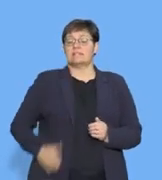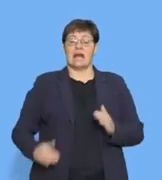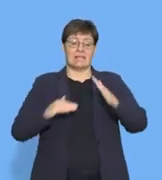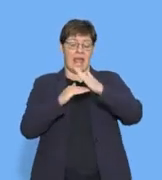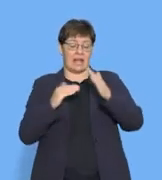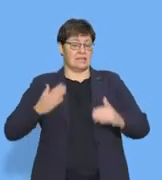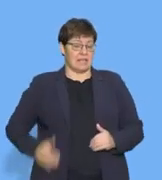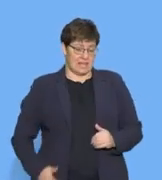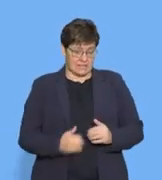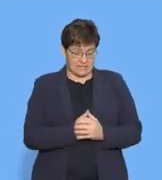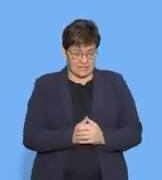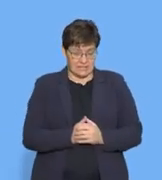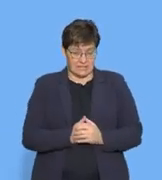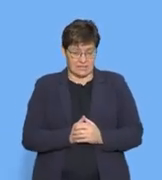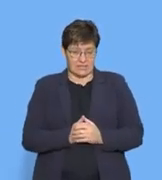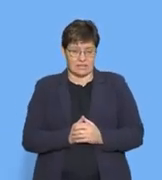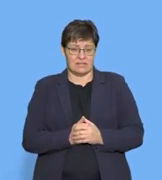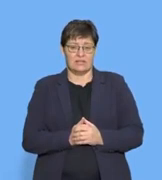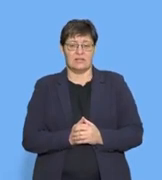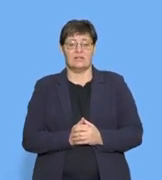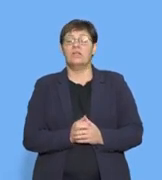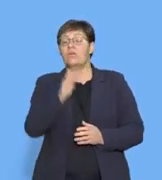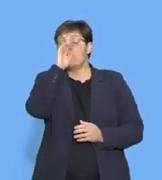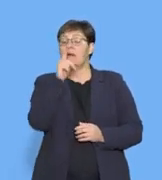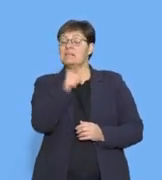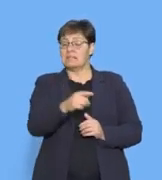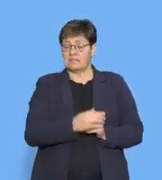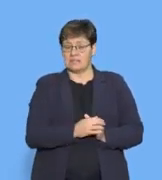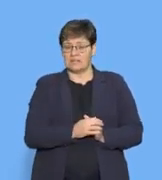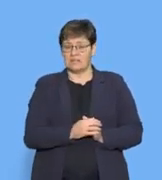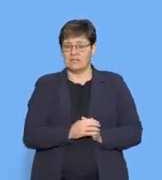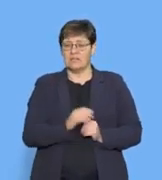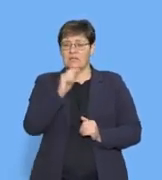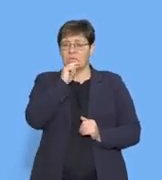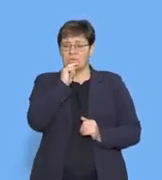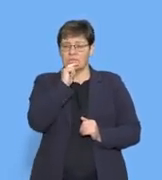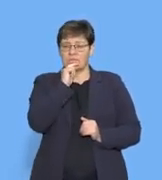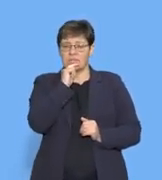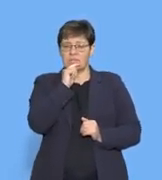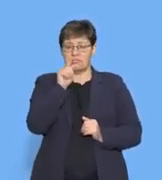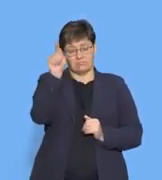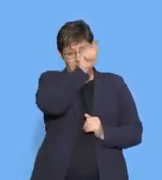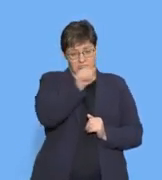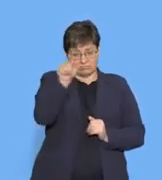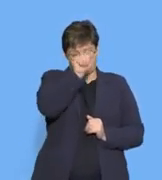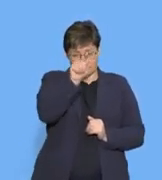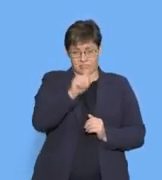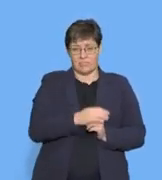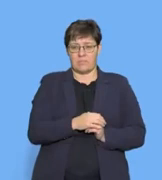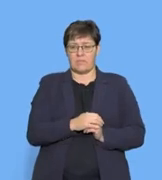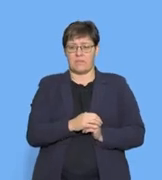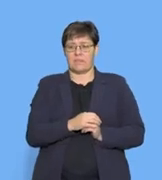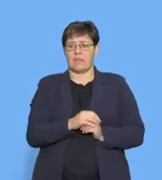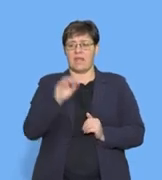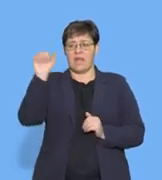looking for? We were looking for side, angle, side. So basically, again, just to remind you, if we were using that one,